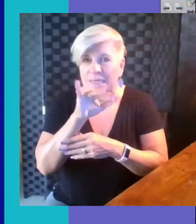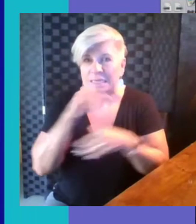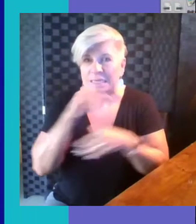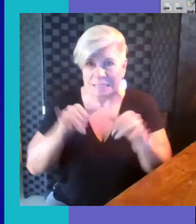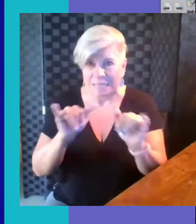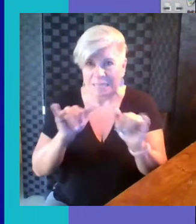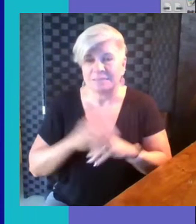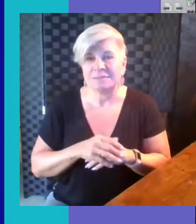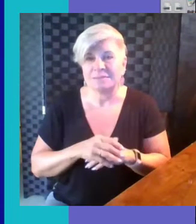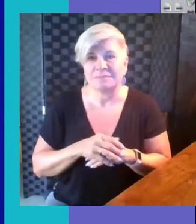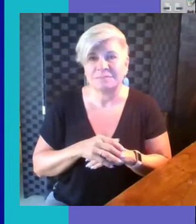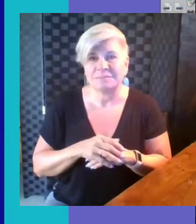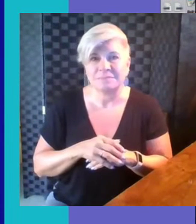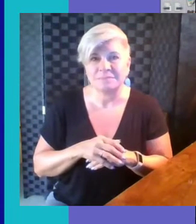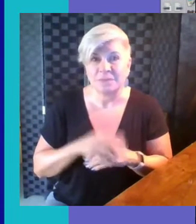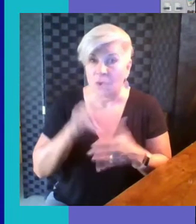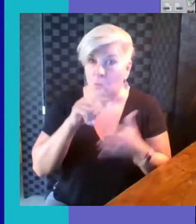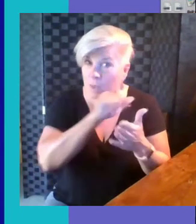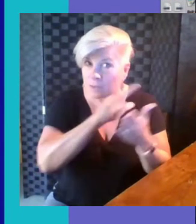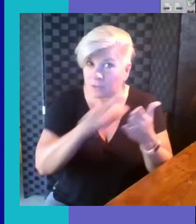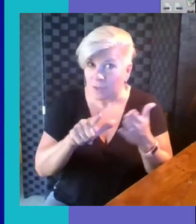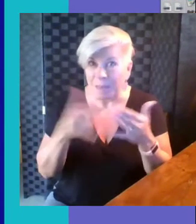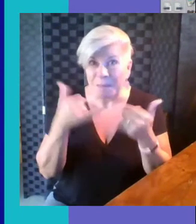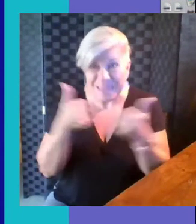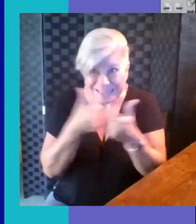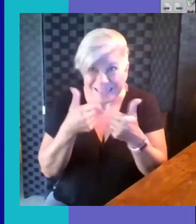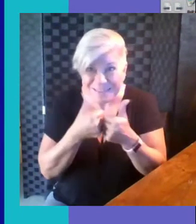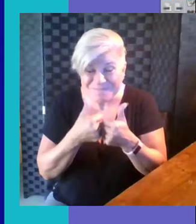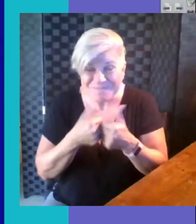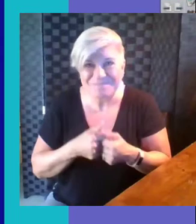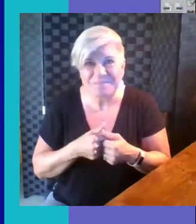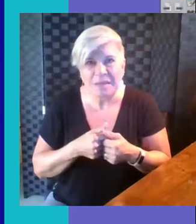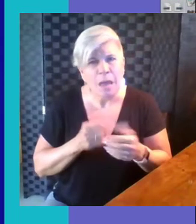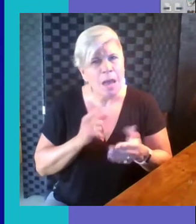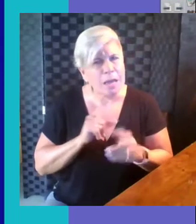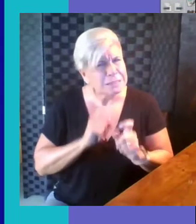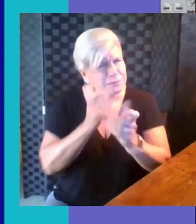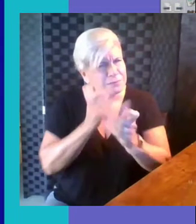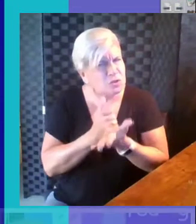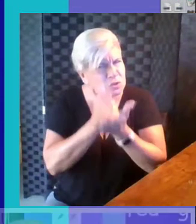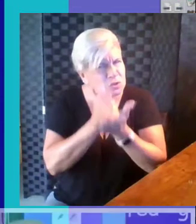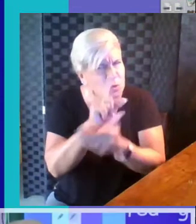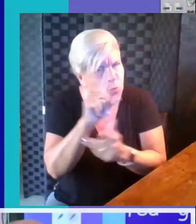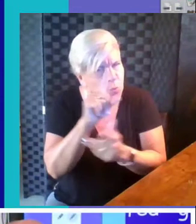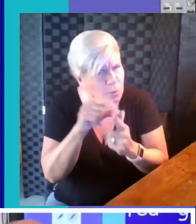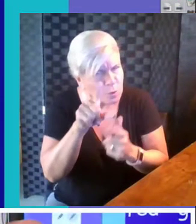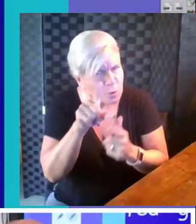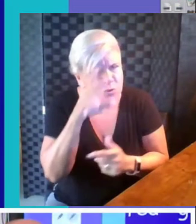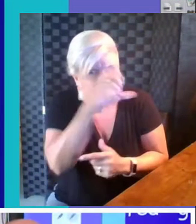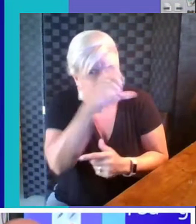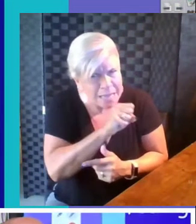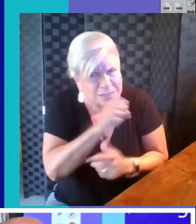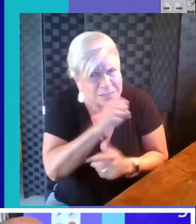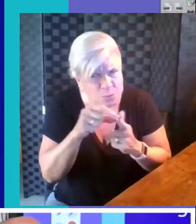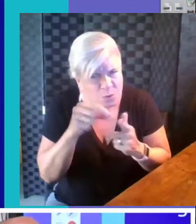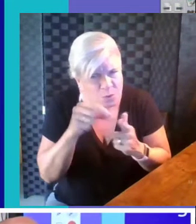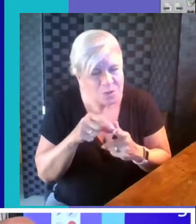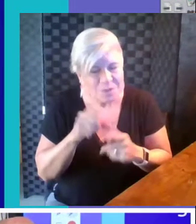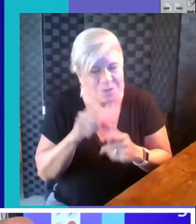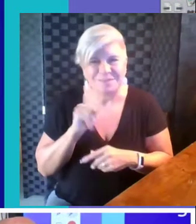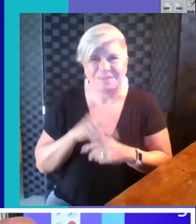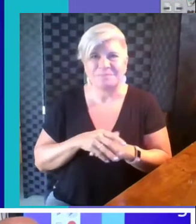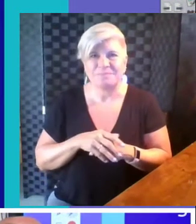yet. Now that you've read all these words, let's play that same game. I'll give you a clue about one of these words and you have to tell me which one it is,